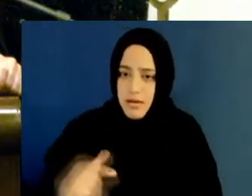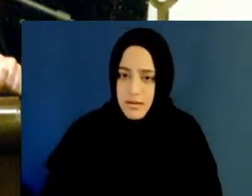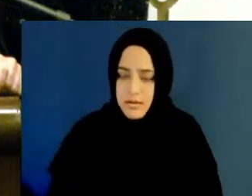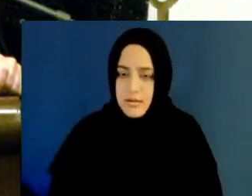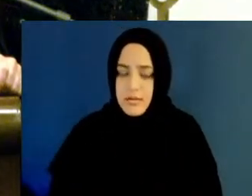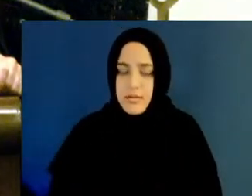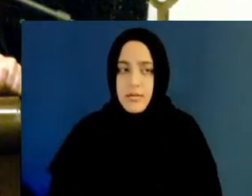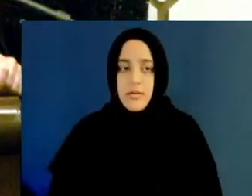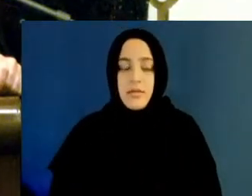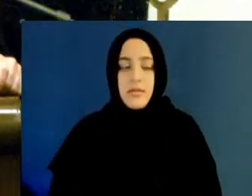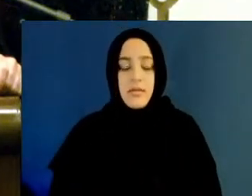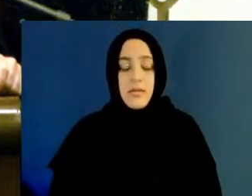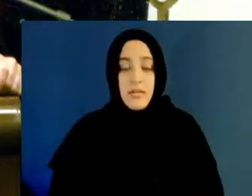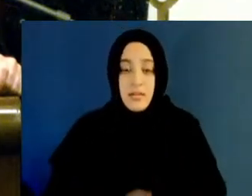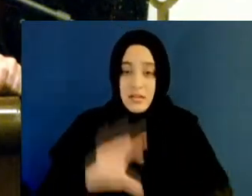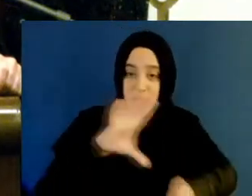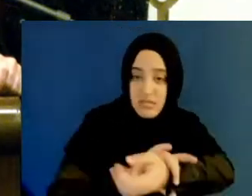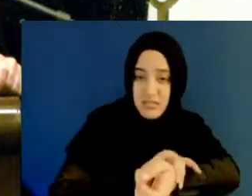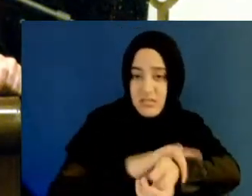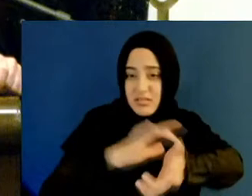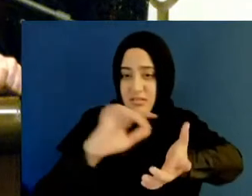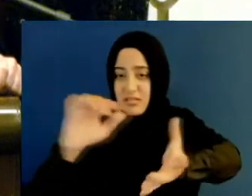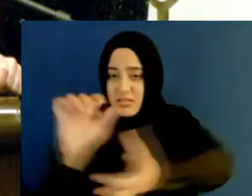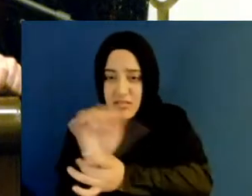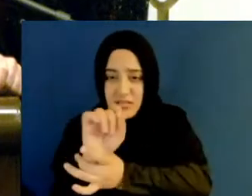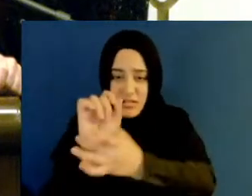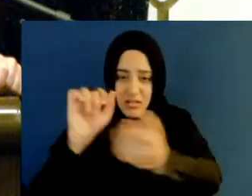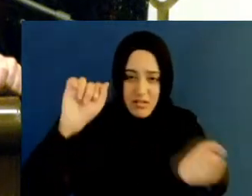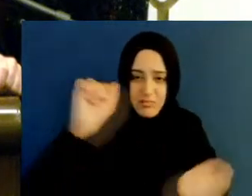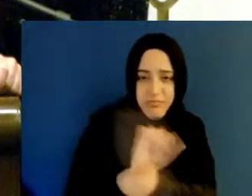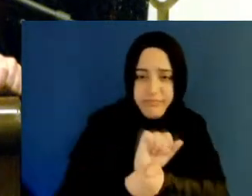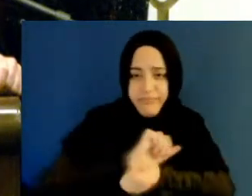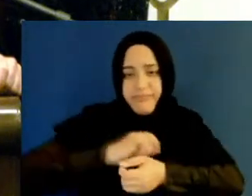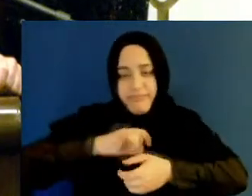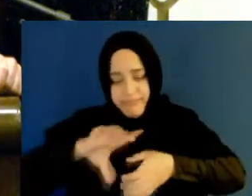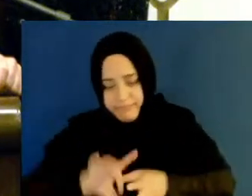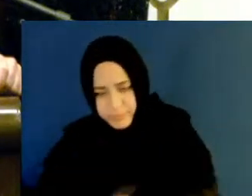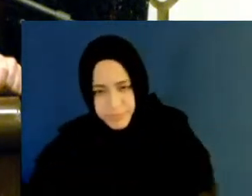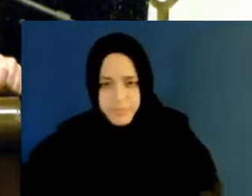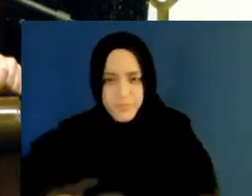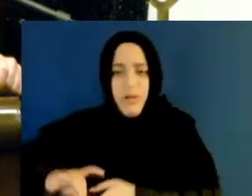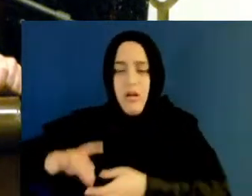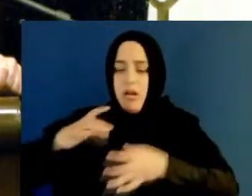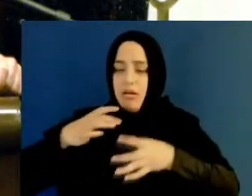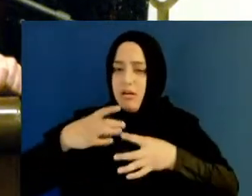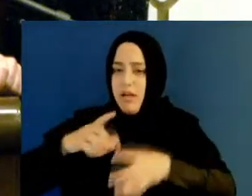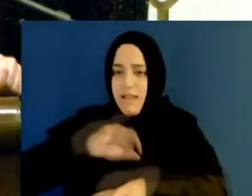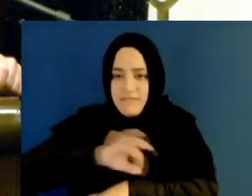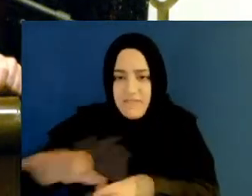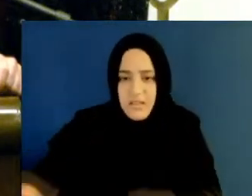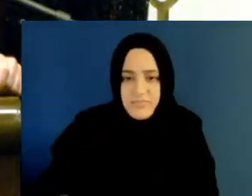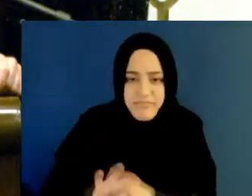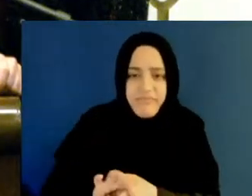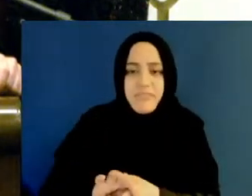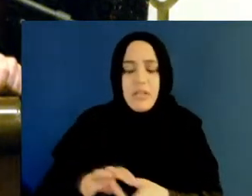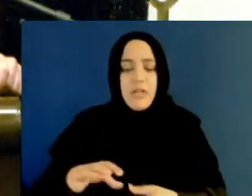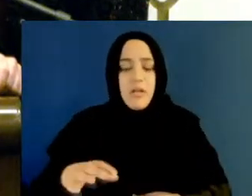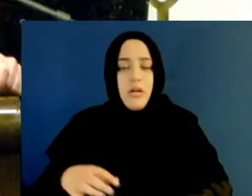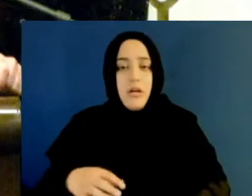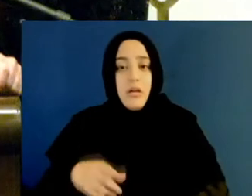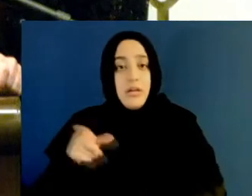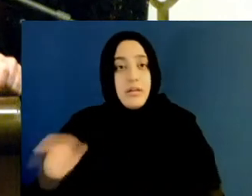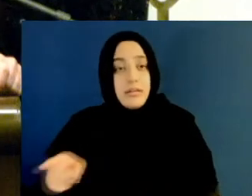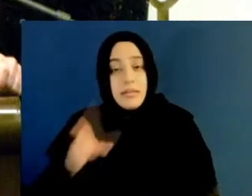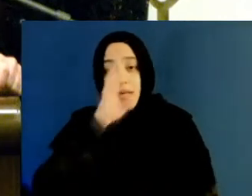Imam Sajjad delivered the khutbah. That was so powerful that